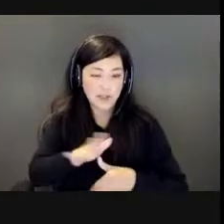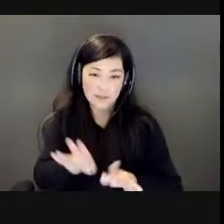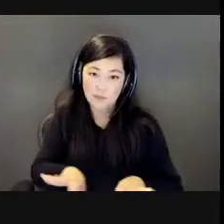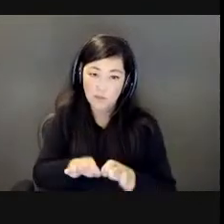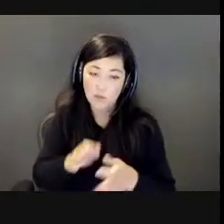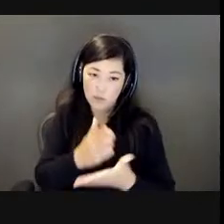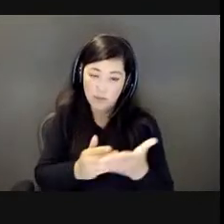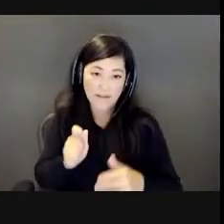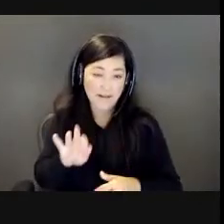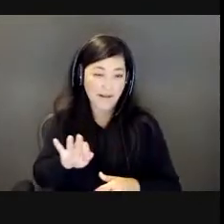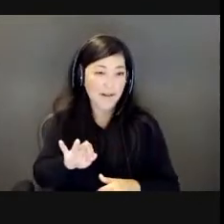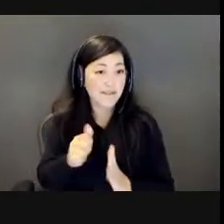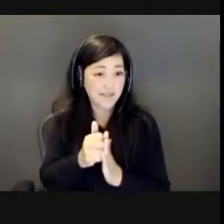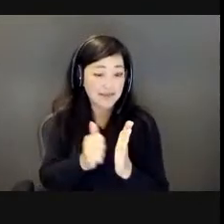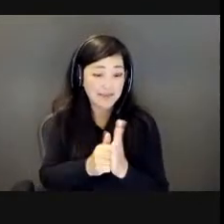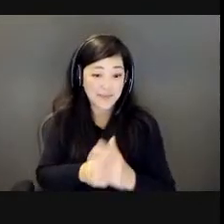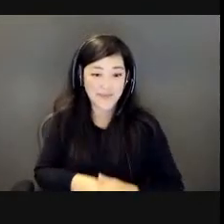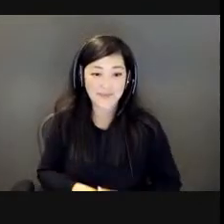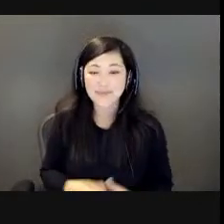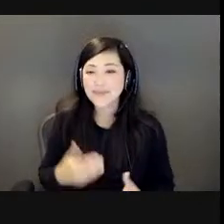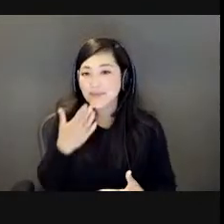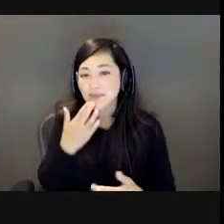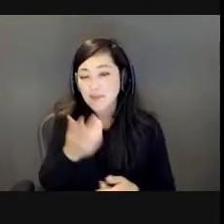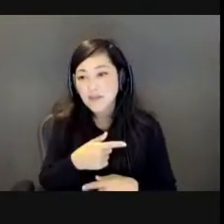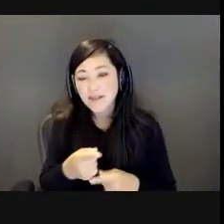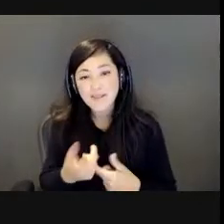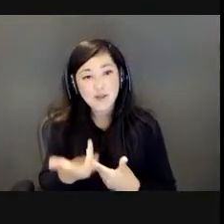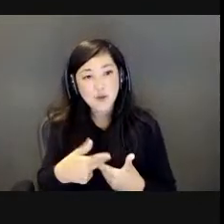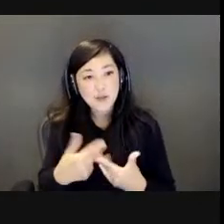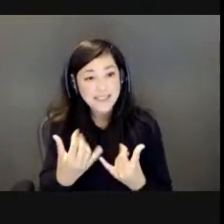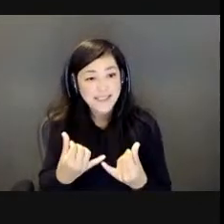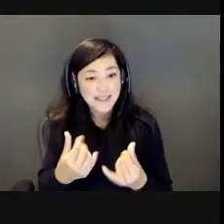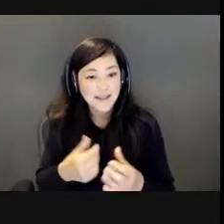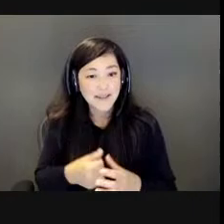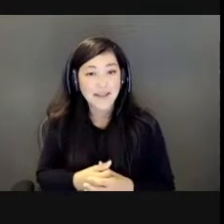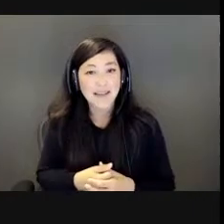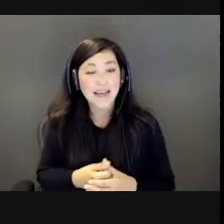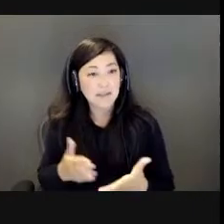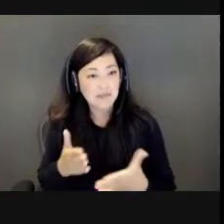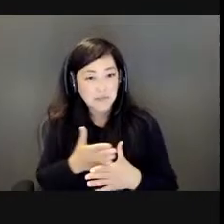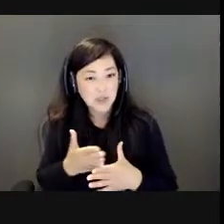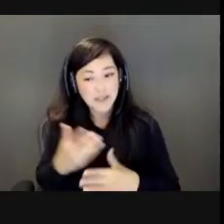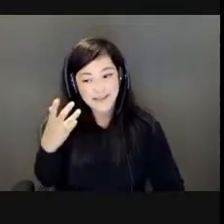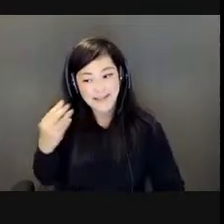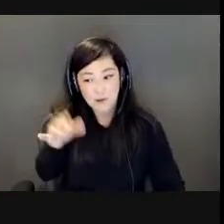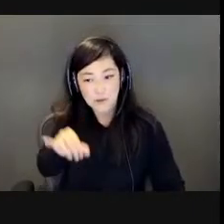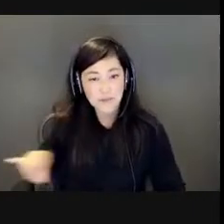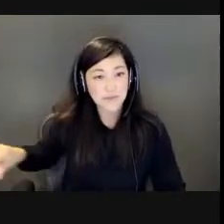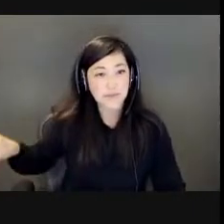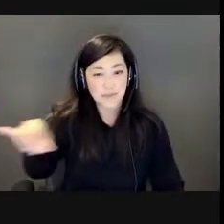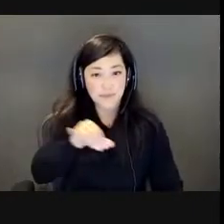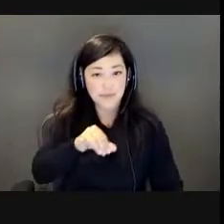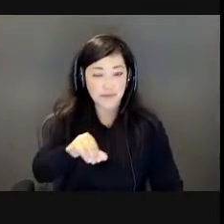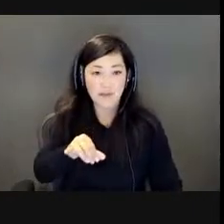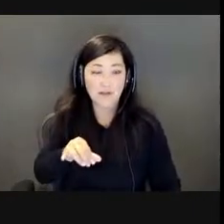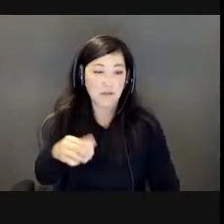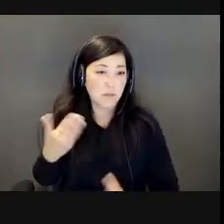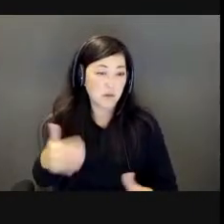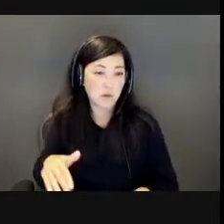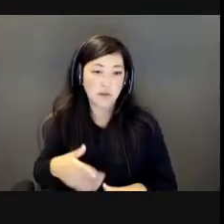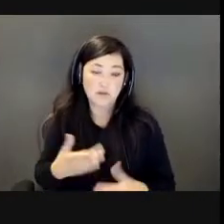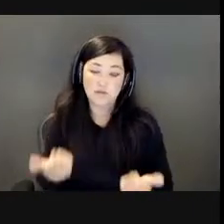I just want to thank you so much for coming and joining us today and sharing about the outdoor standards. I know it's really meaningful work